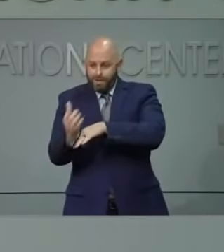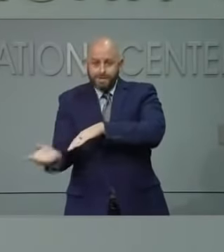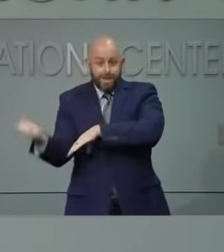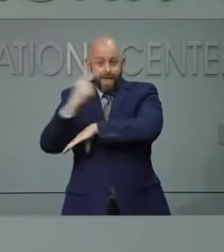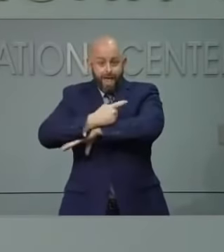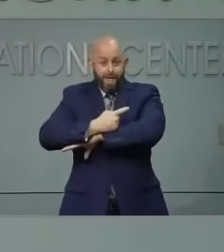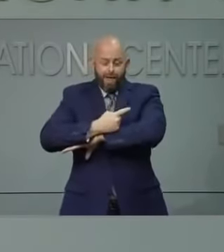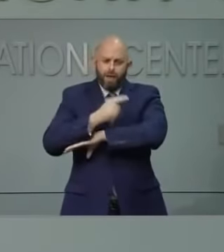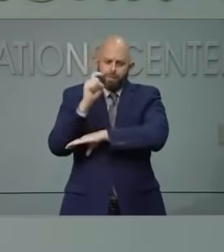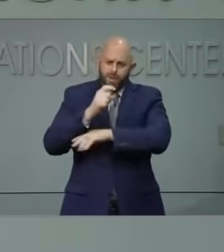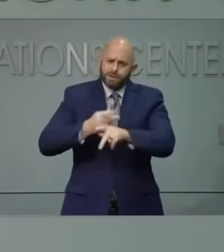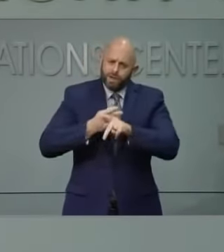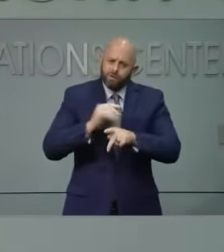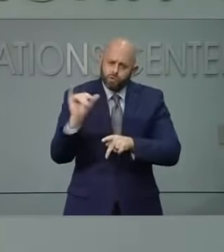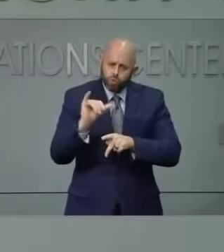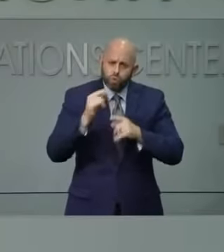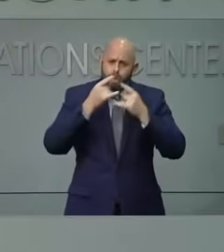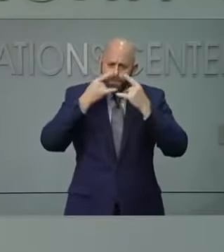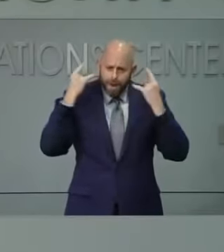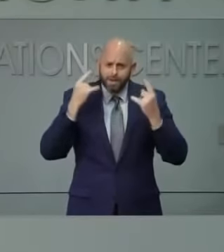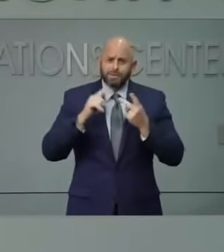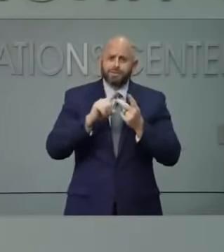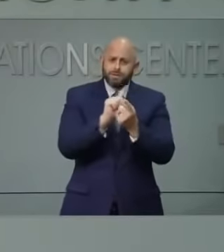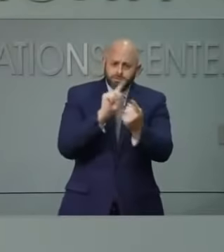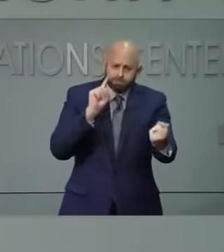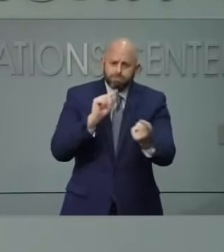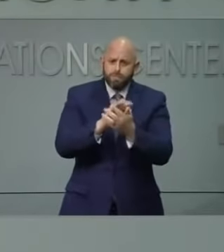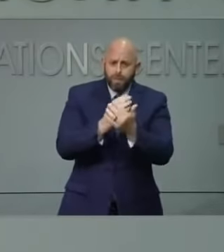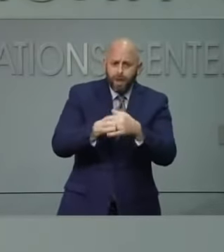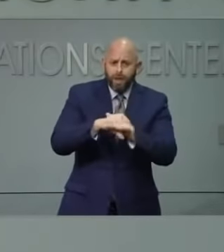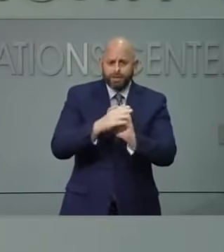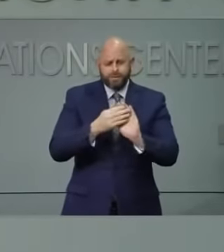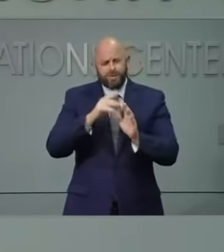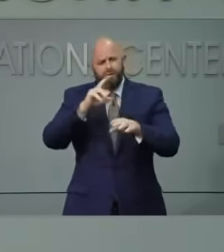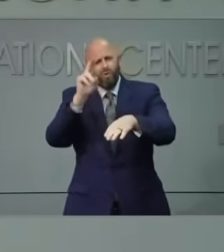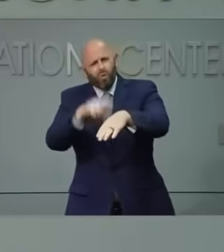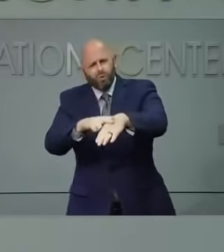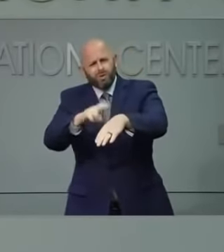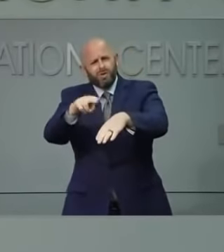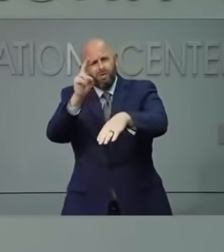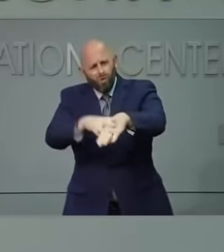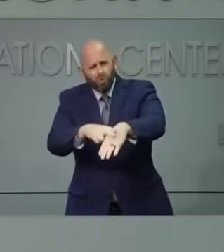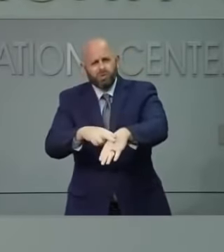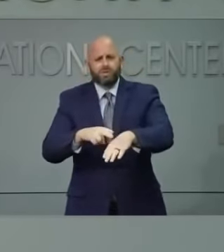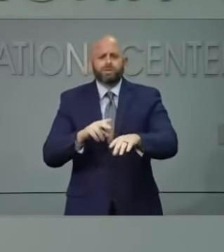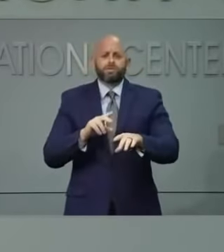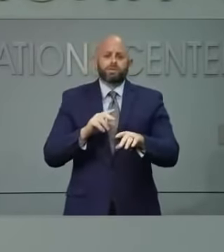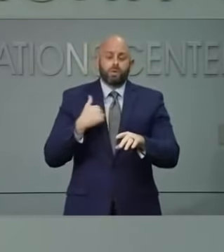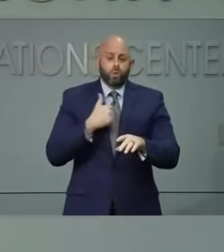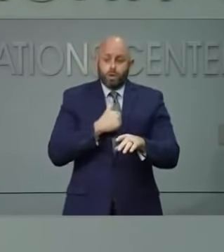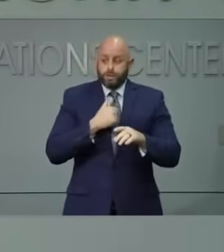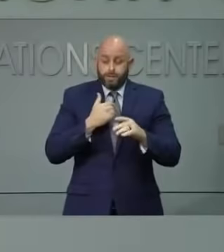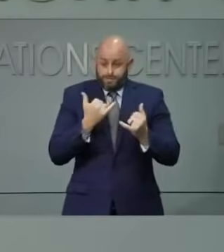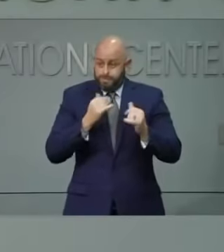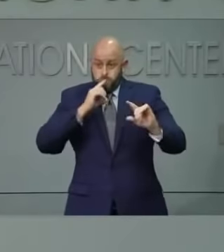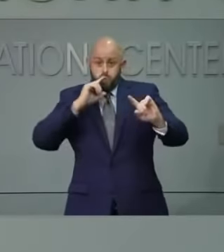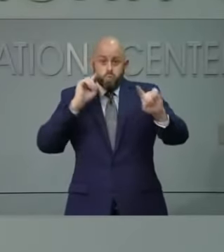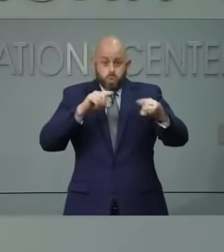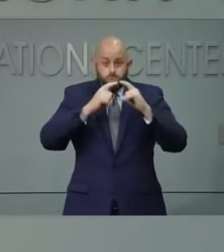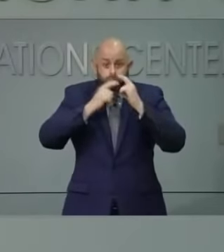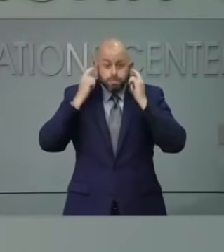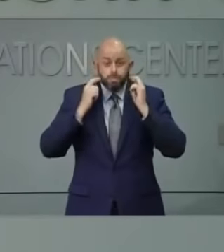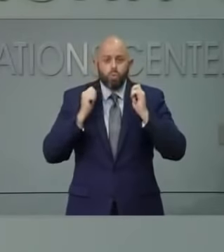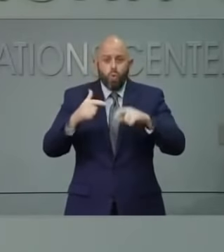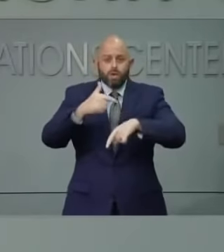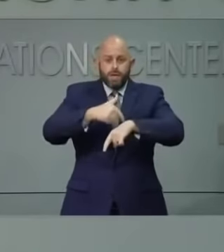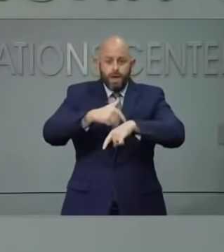the day. You need to wear the mask and keep social distancing. And we have the mask mandate that's in place all of the time. And we